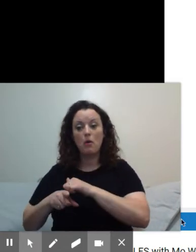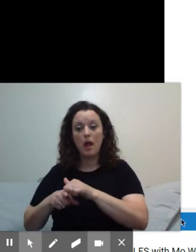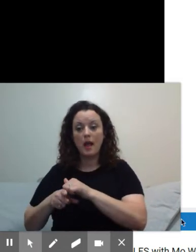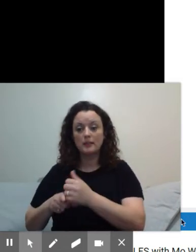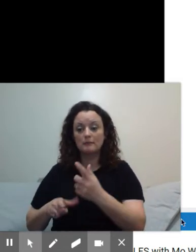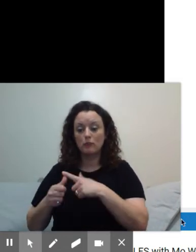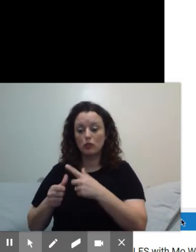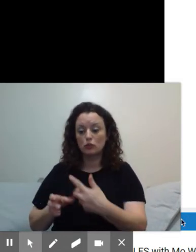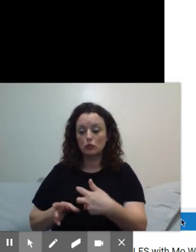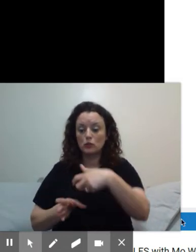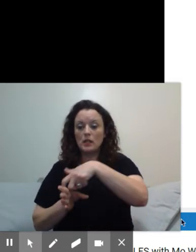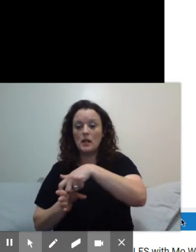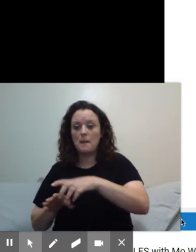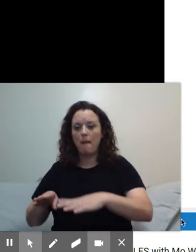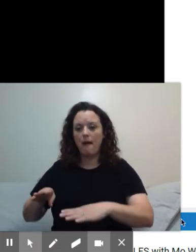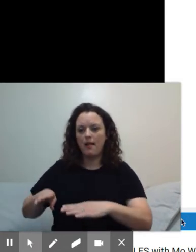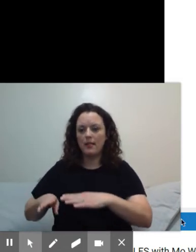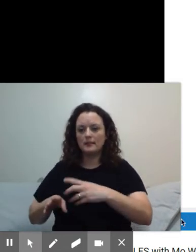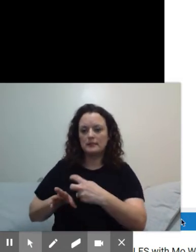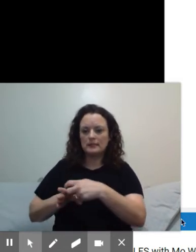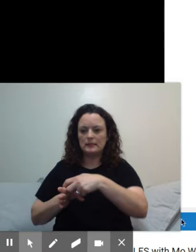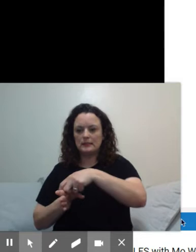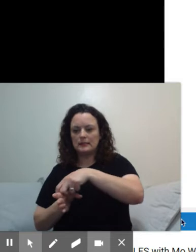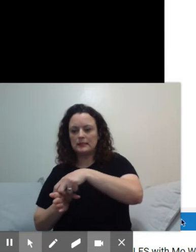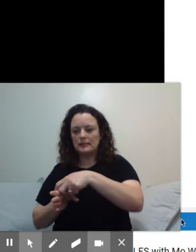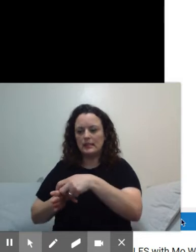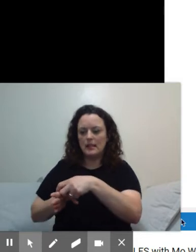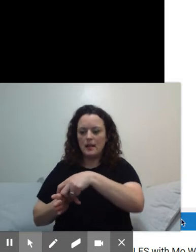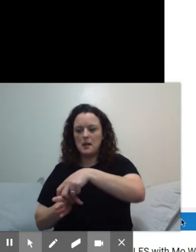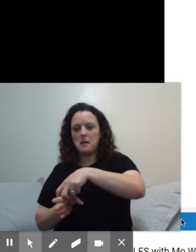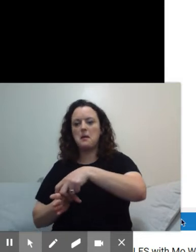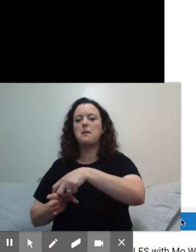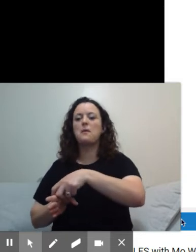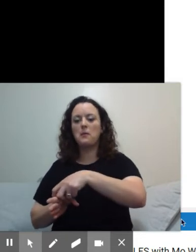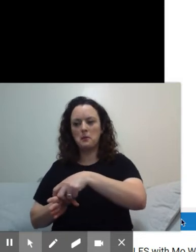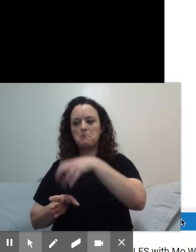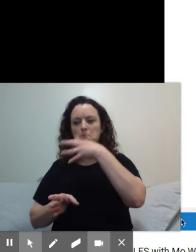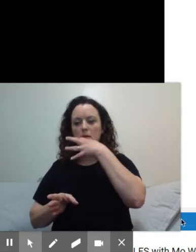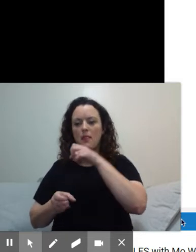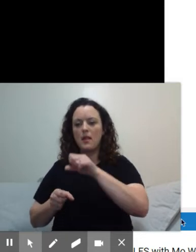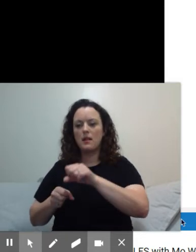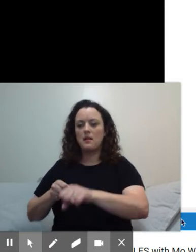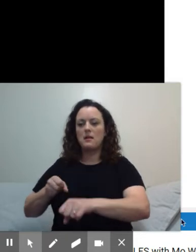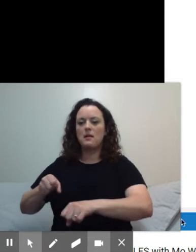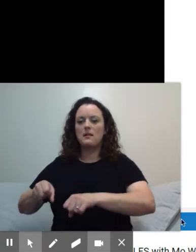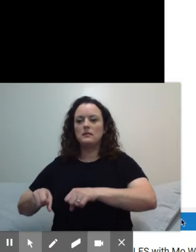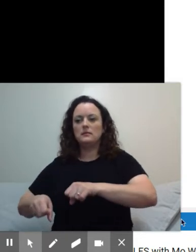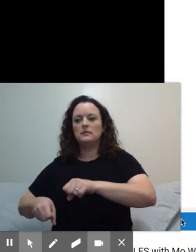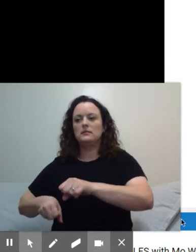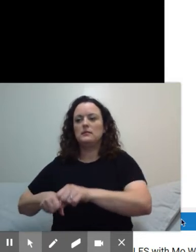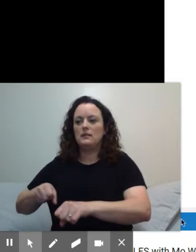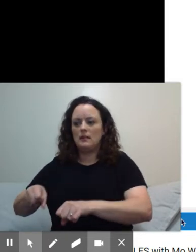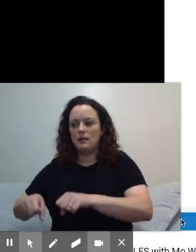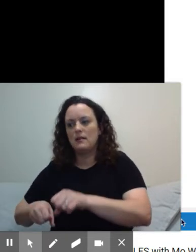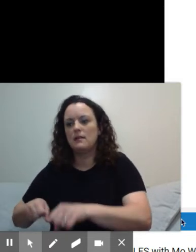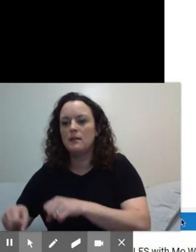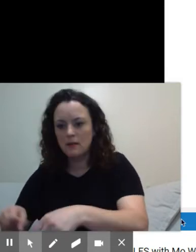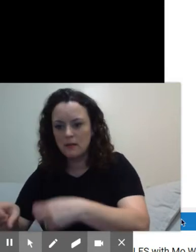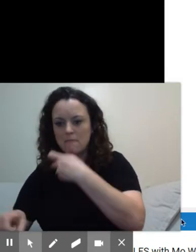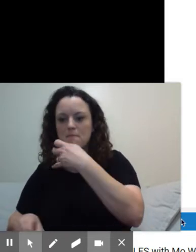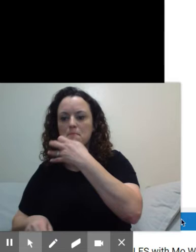drawing. It's just being able to practice at things that you're not very good at. And then eventually they just